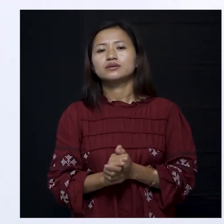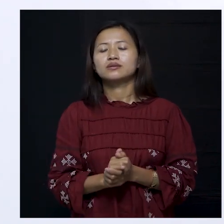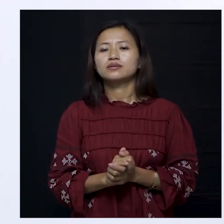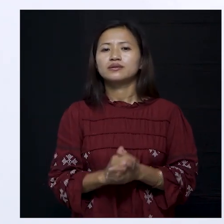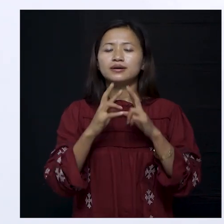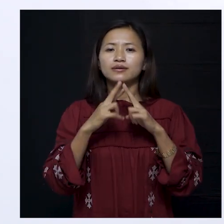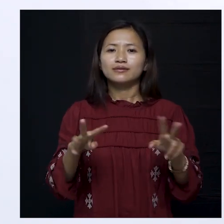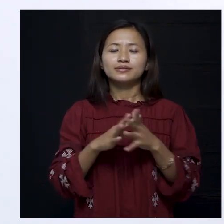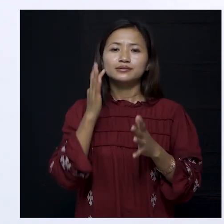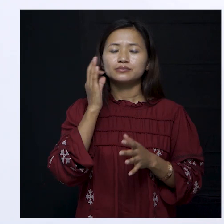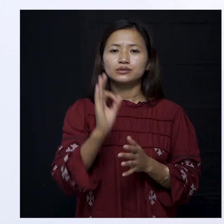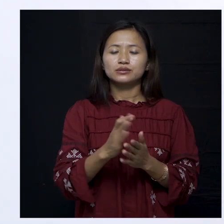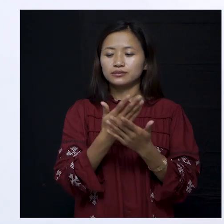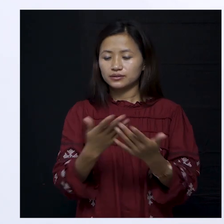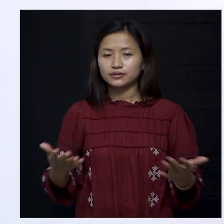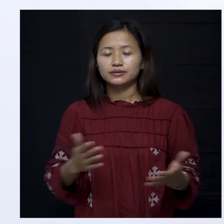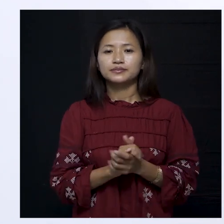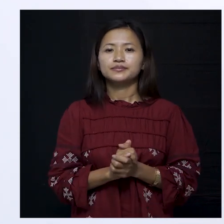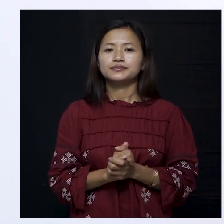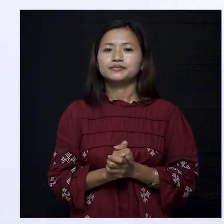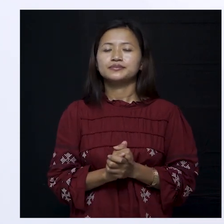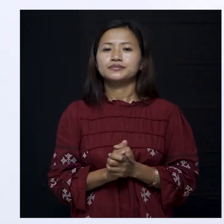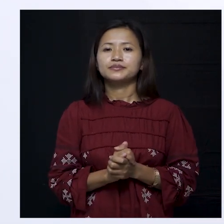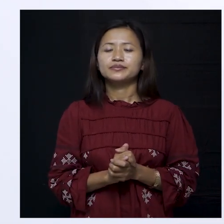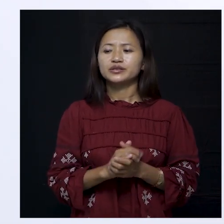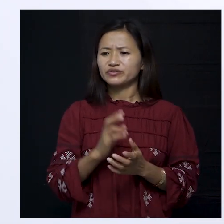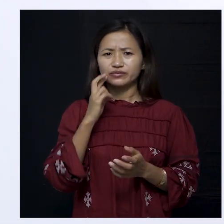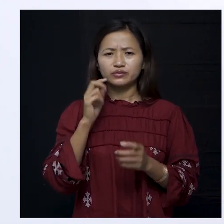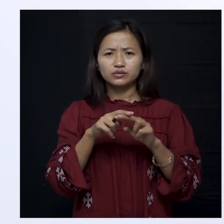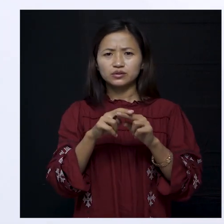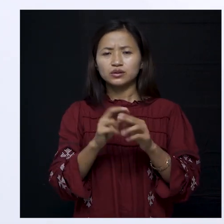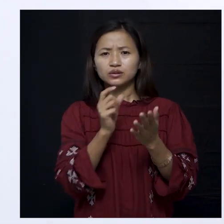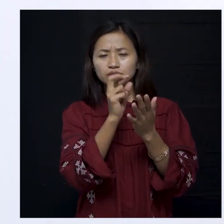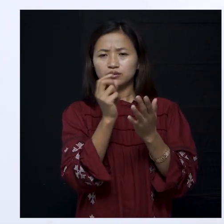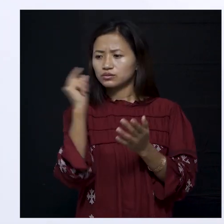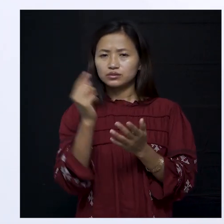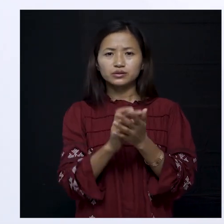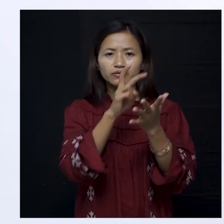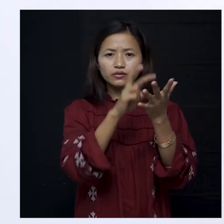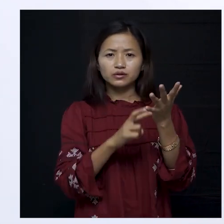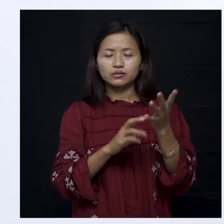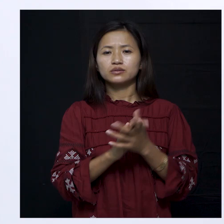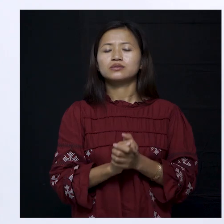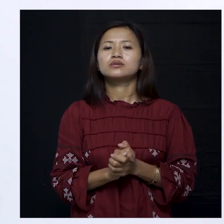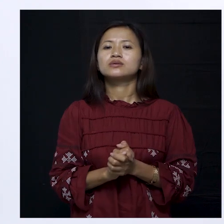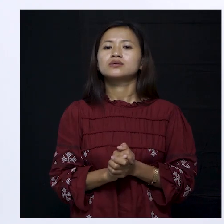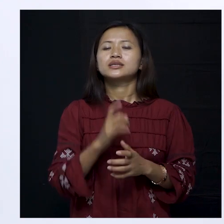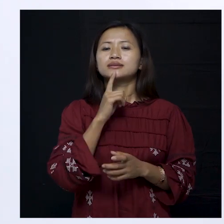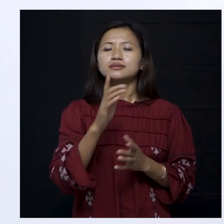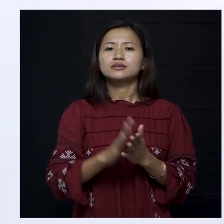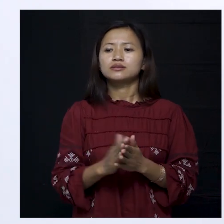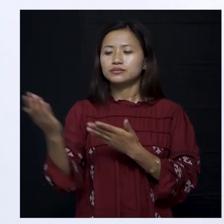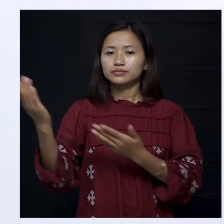also a very important thing. I said, if you use vocabularies with your listeners, I am saying that you